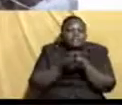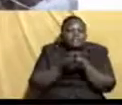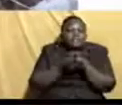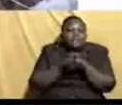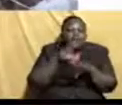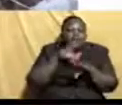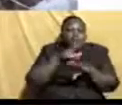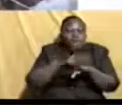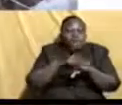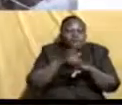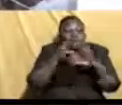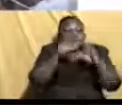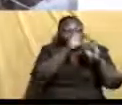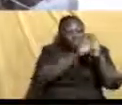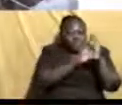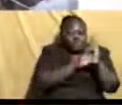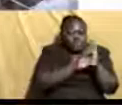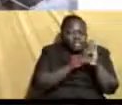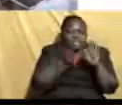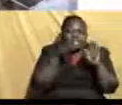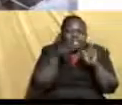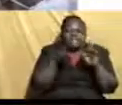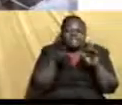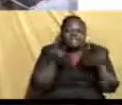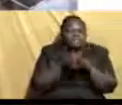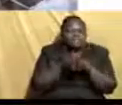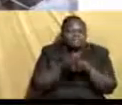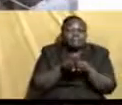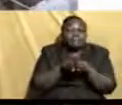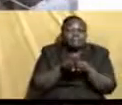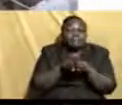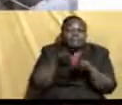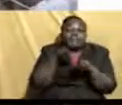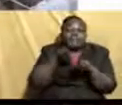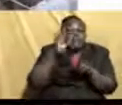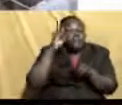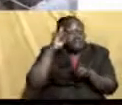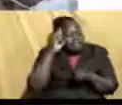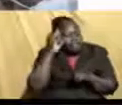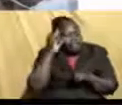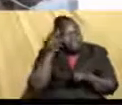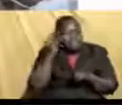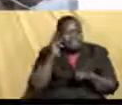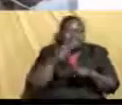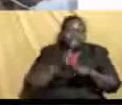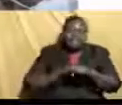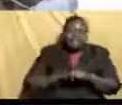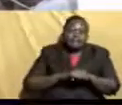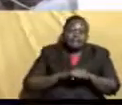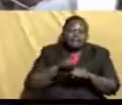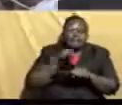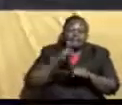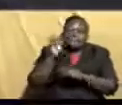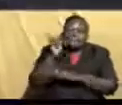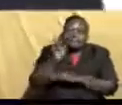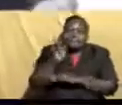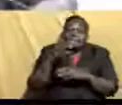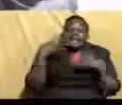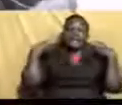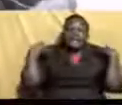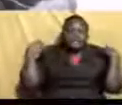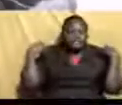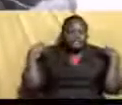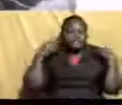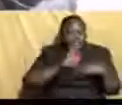the constitution, then they are liable. I think that's a fallacious argument, for the reason that by the time the president is exercising their powers